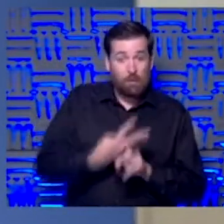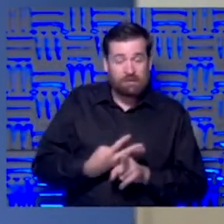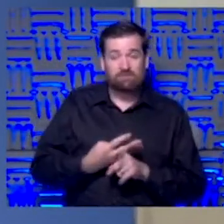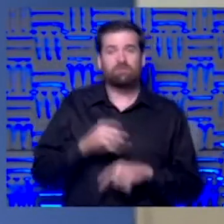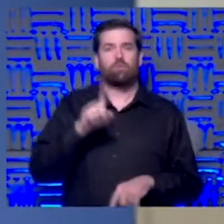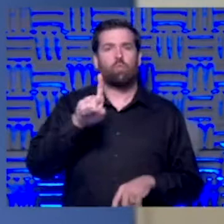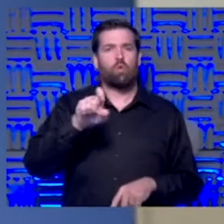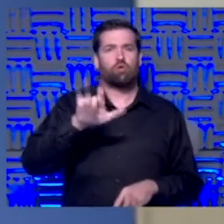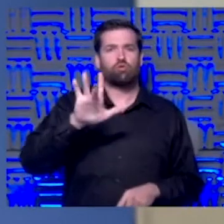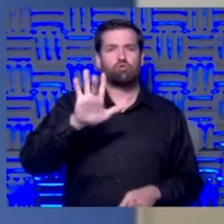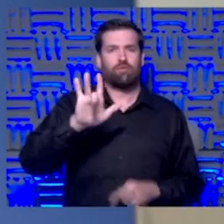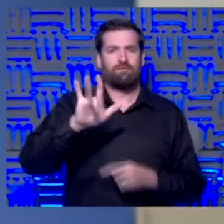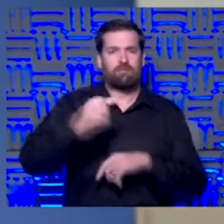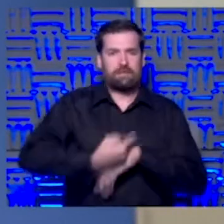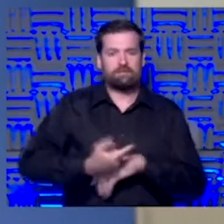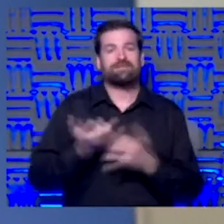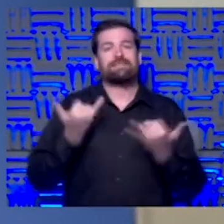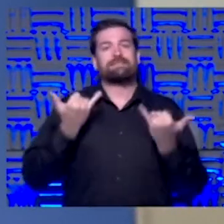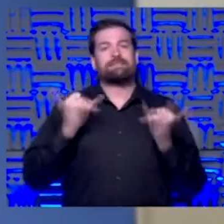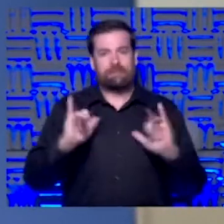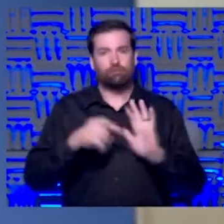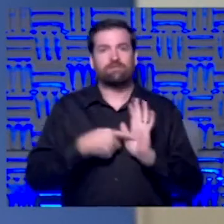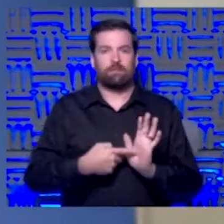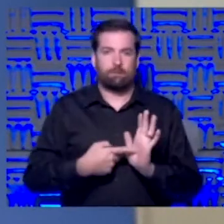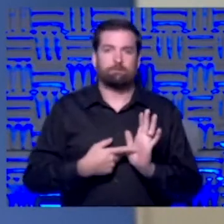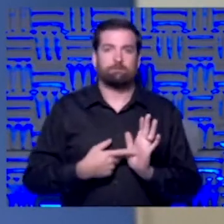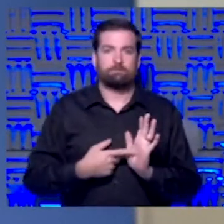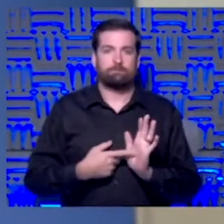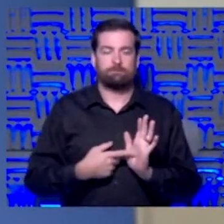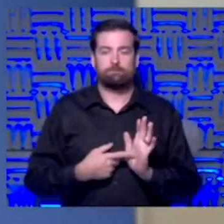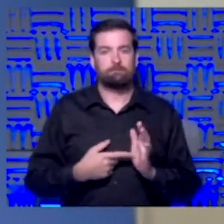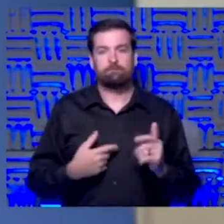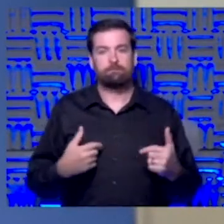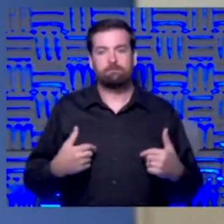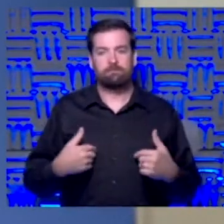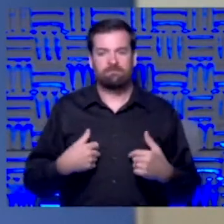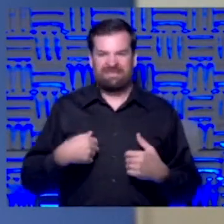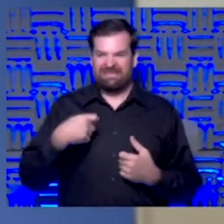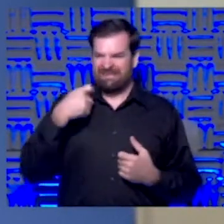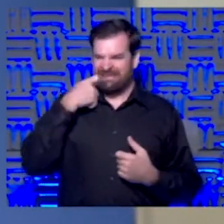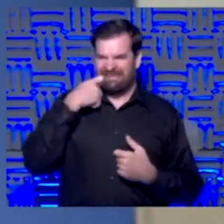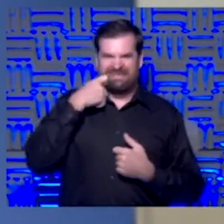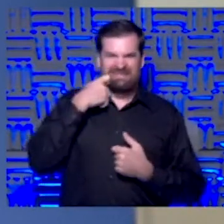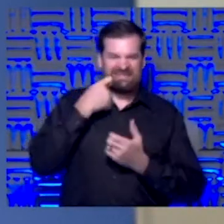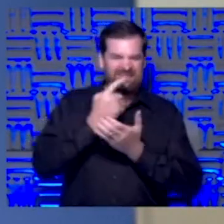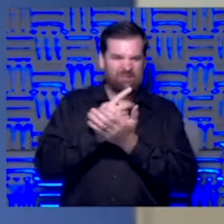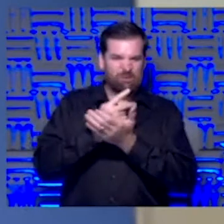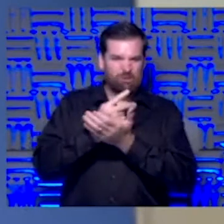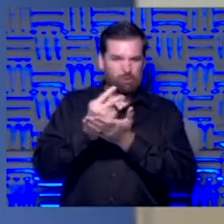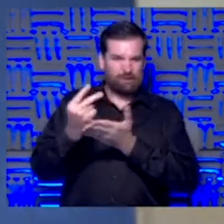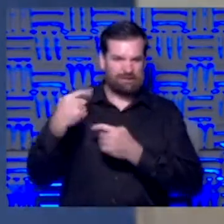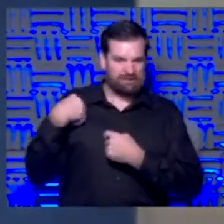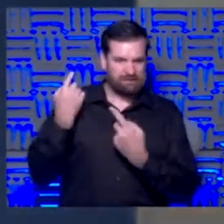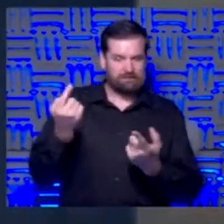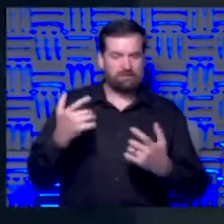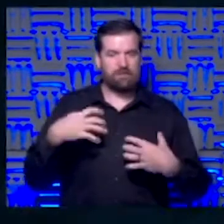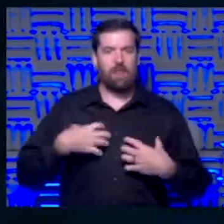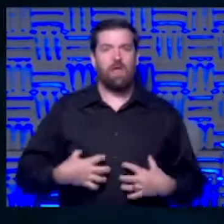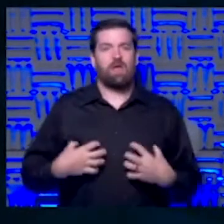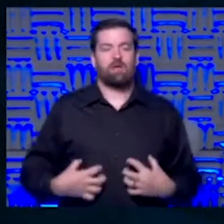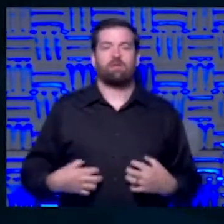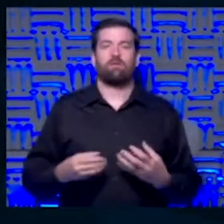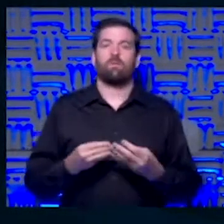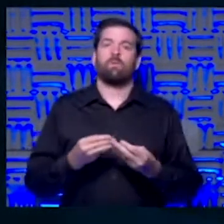days, I think. I still have symptoms. They've only recently, in the last 2 weeks, my lungs have finally stopped